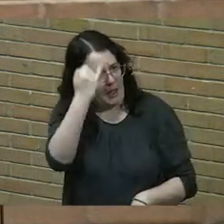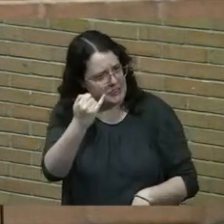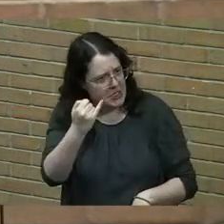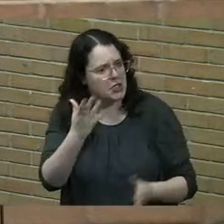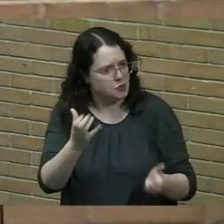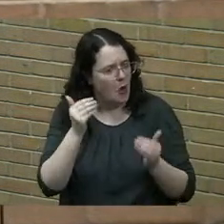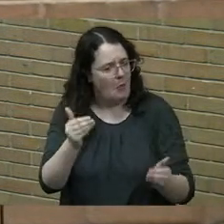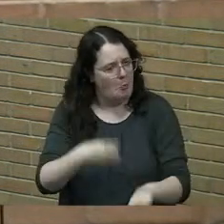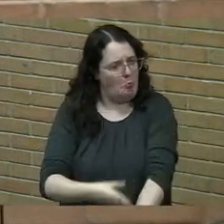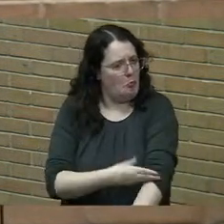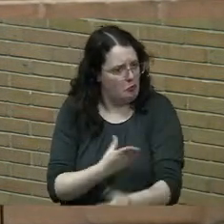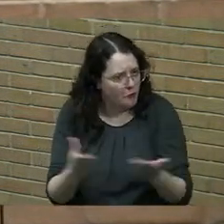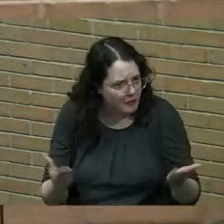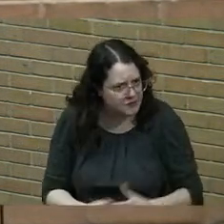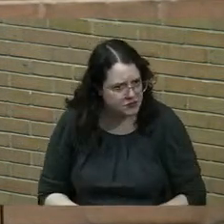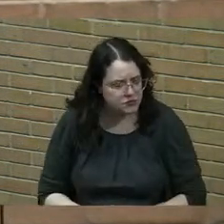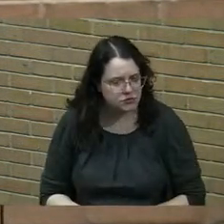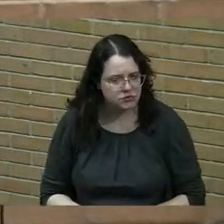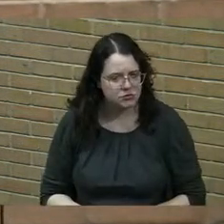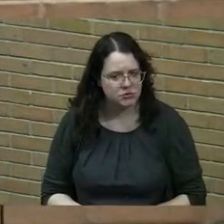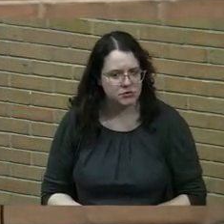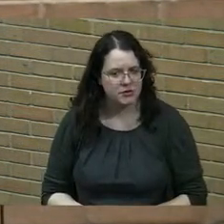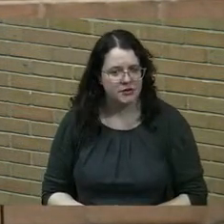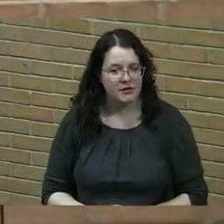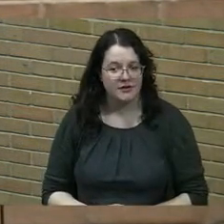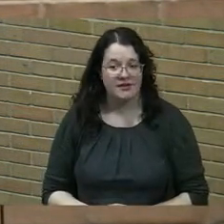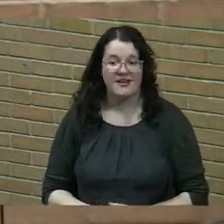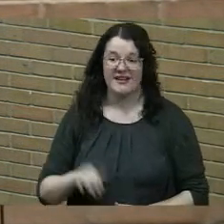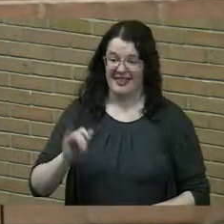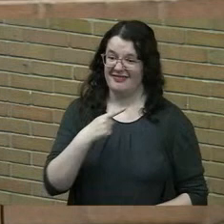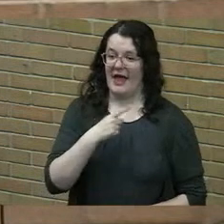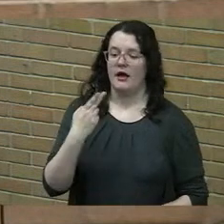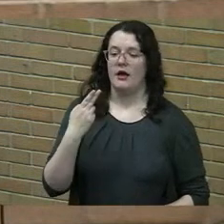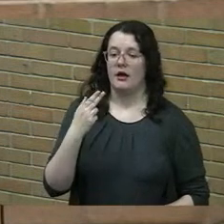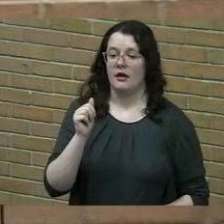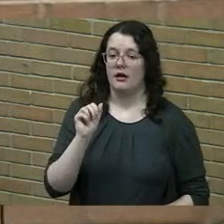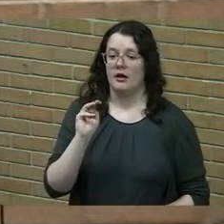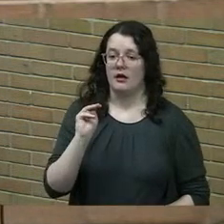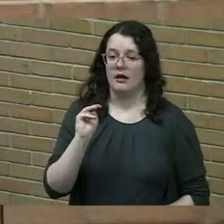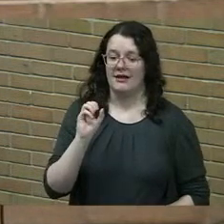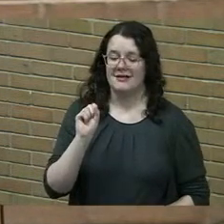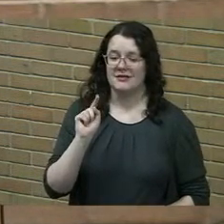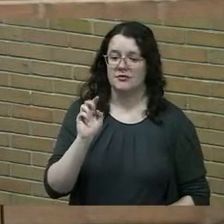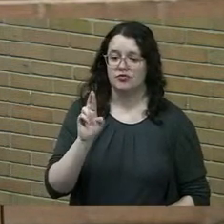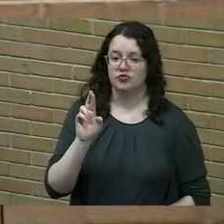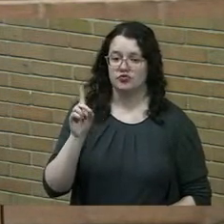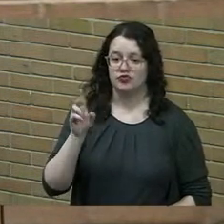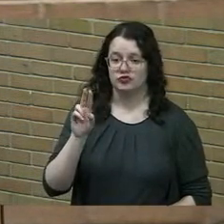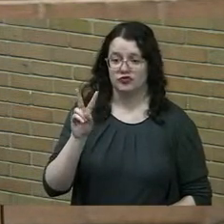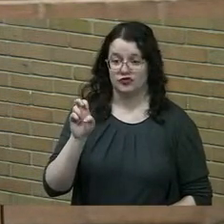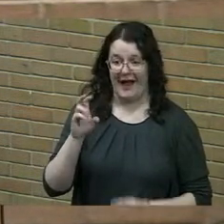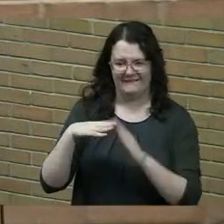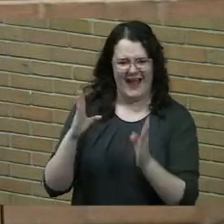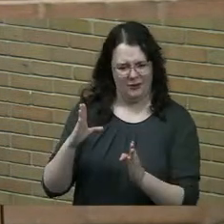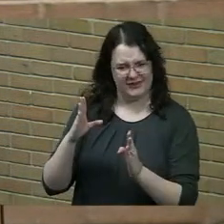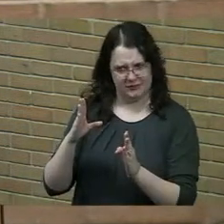things. And that Hampshire Drive House was taken probably for back taxes and